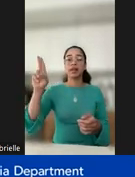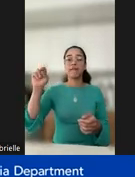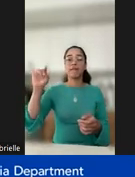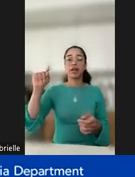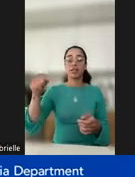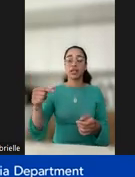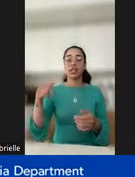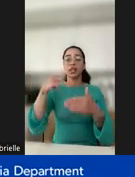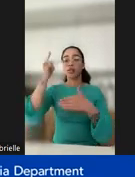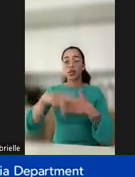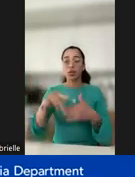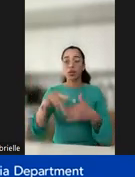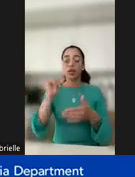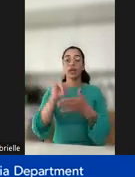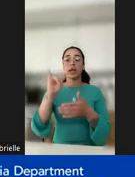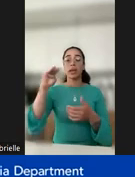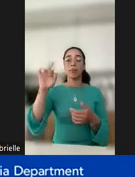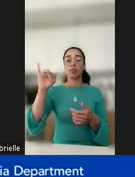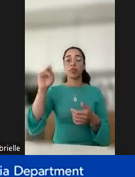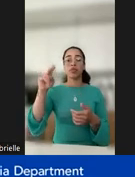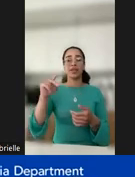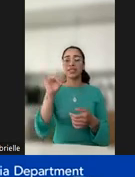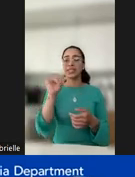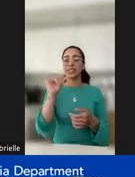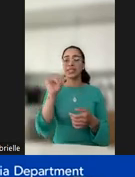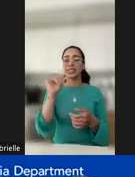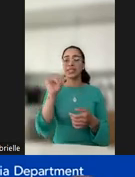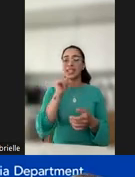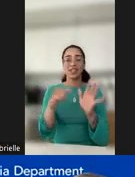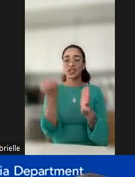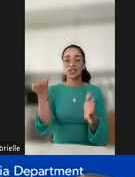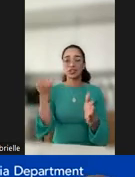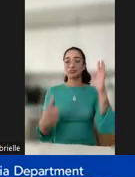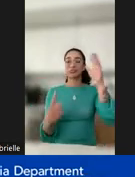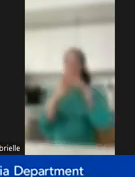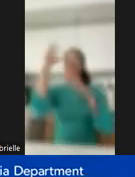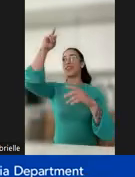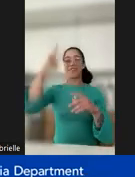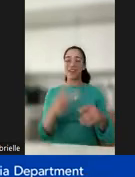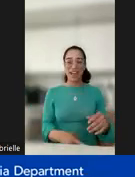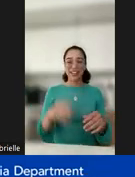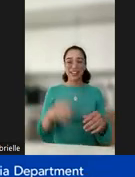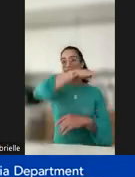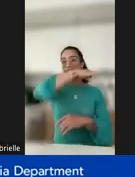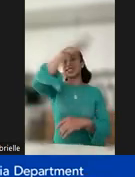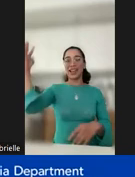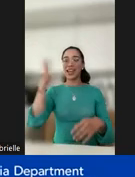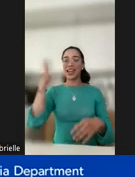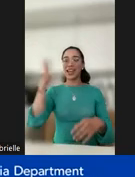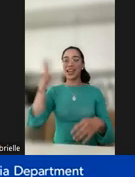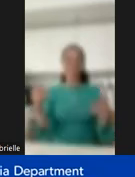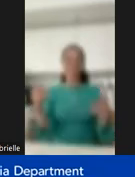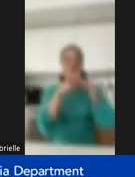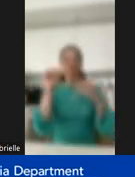that Marina did not just drop out of the sky and appear like a mirage at the Department